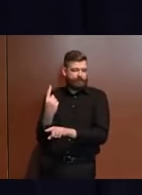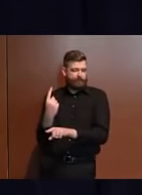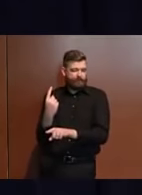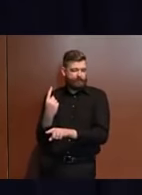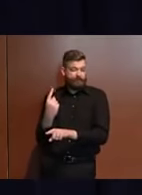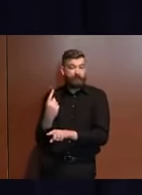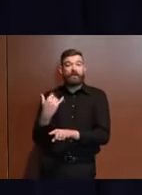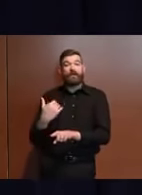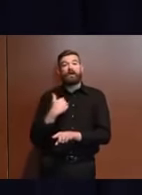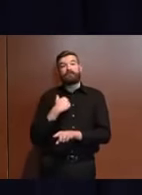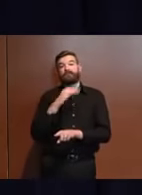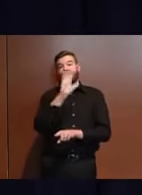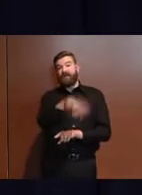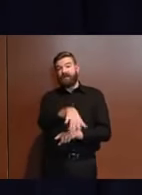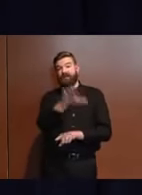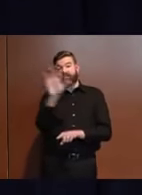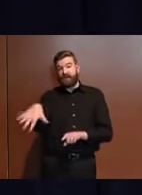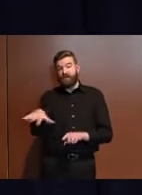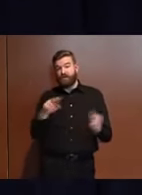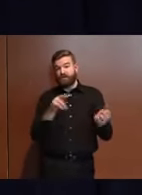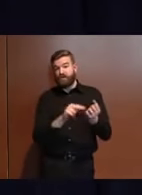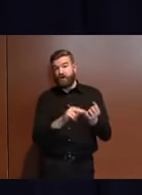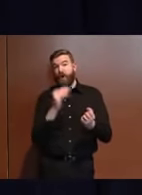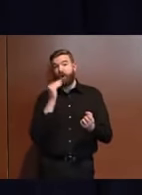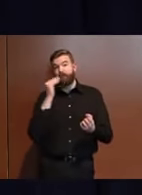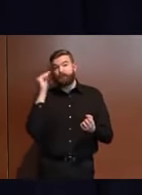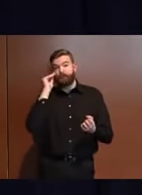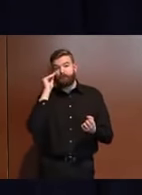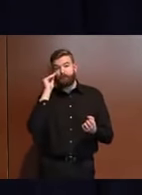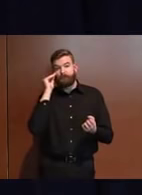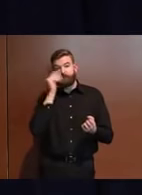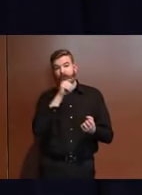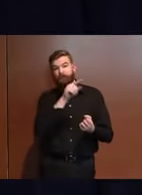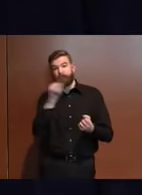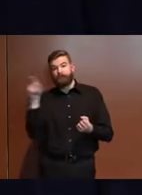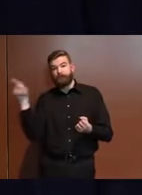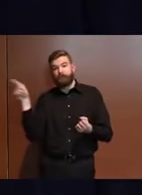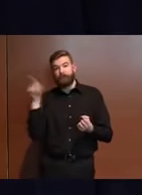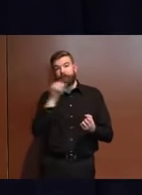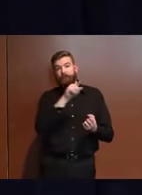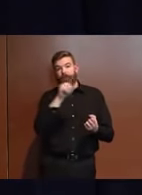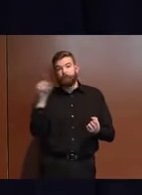55 long-term care facilities reporting at least 1